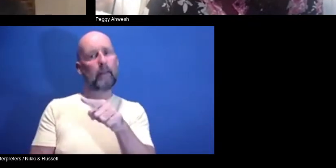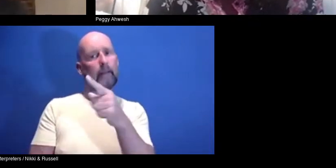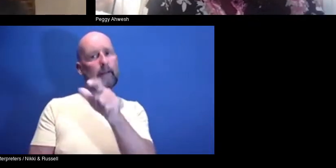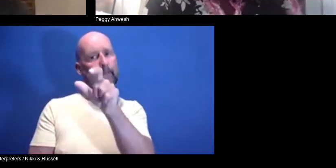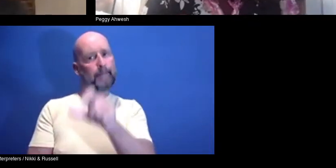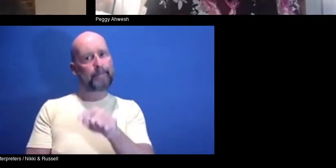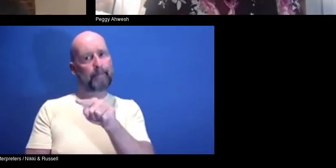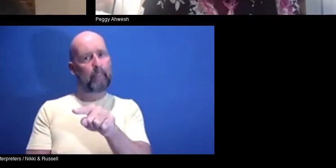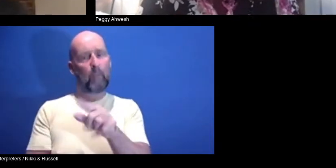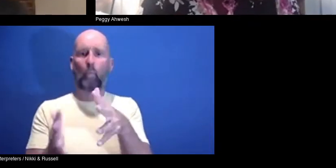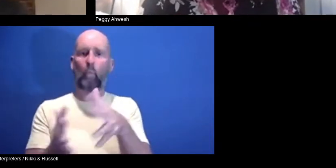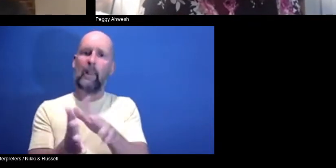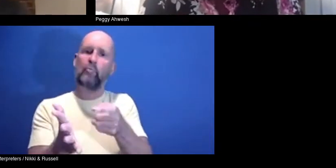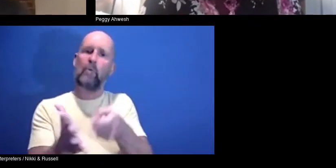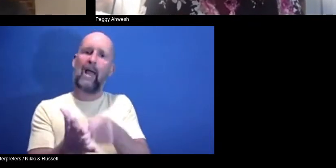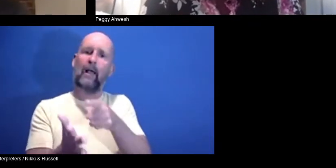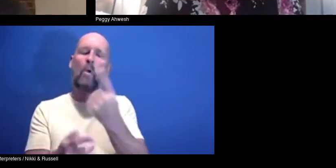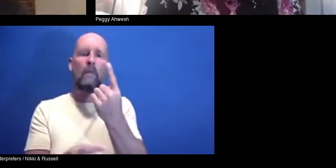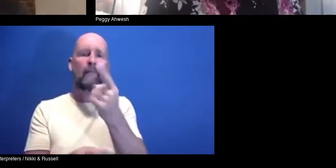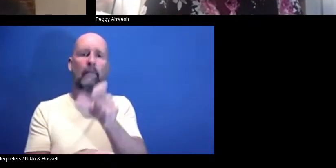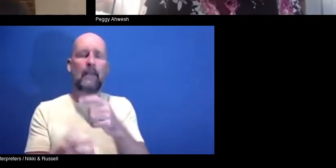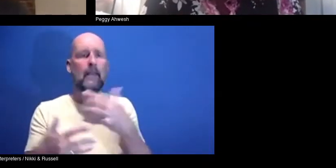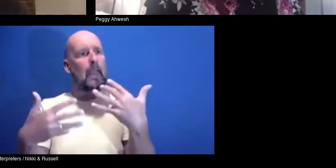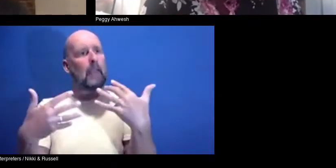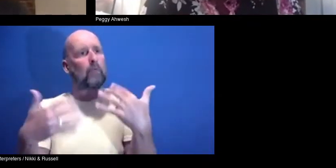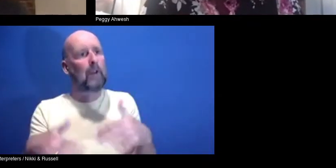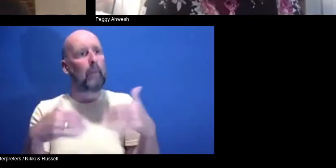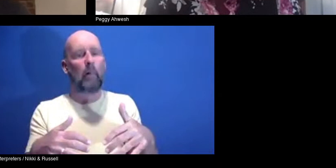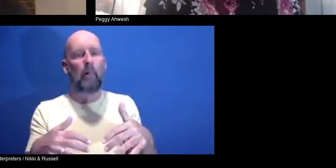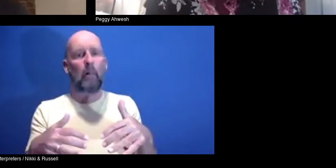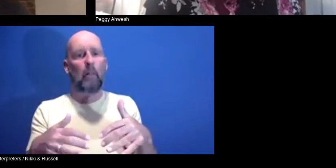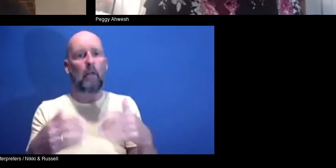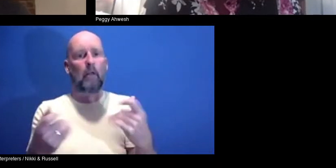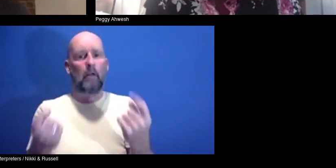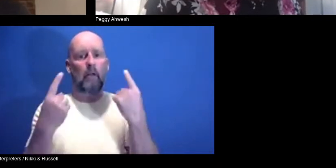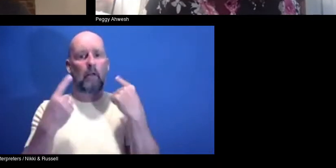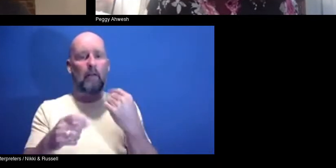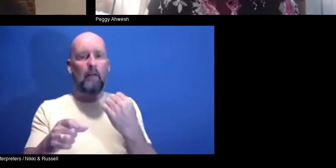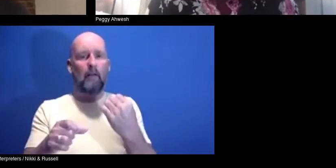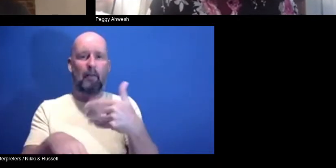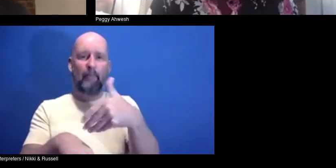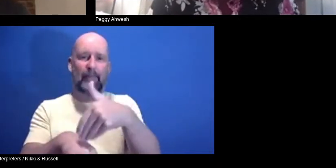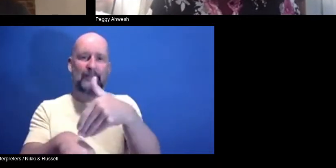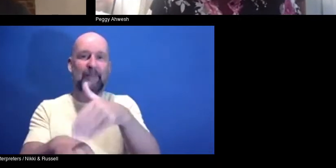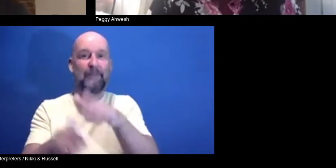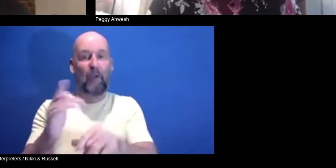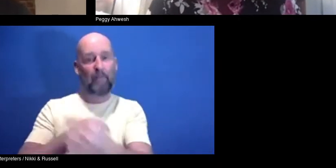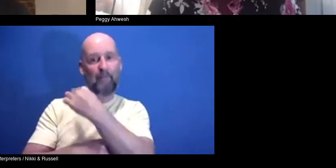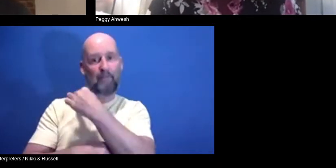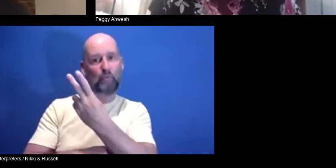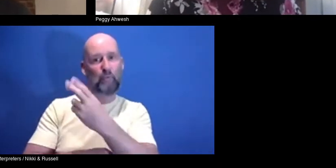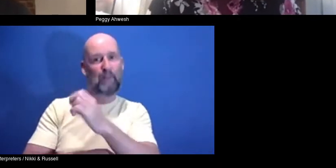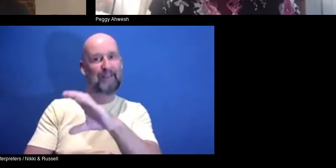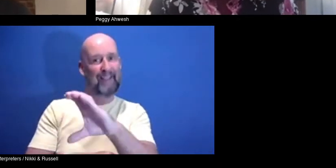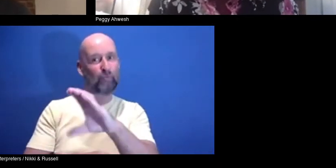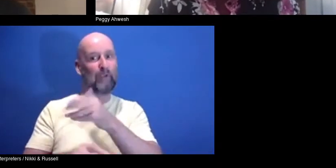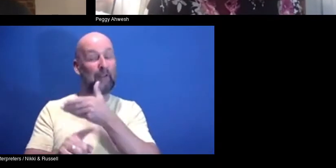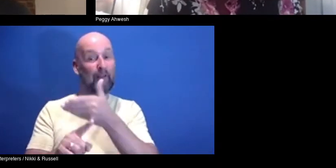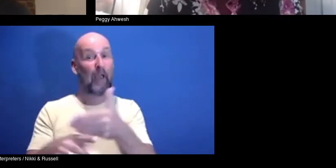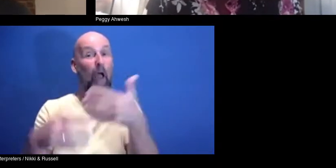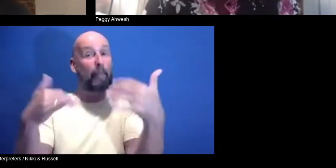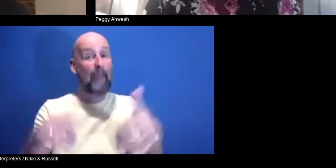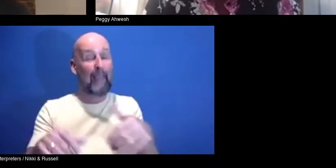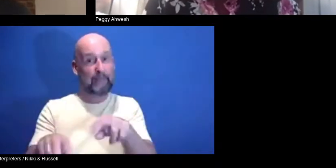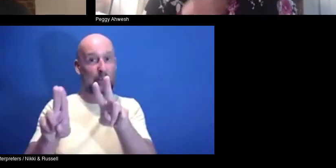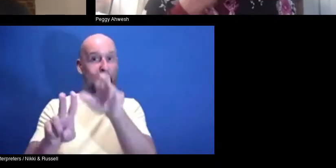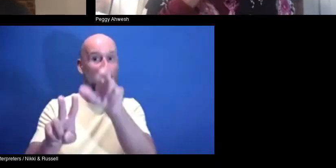most incredible and misunderstood misfits of the 20th century. Really an amazing, amazing figure,